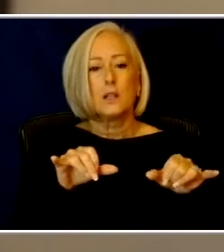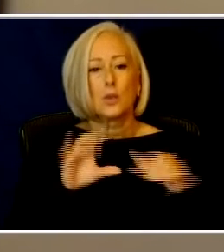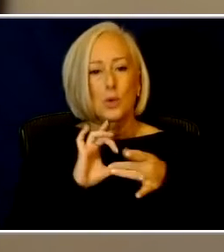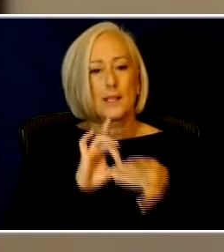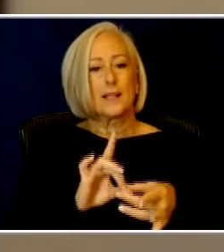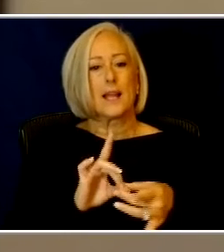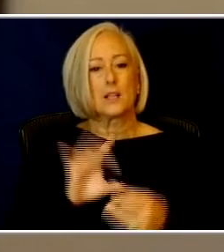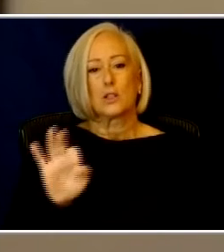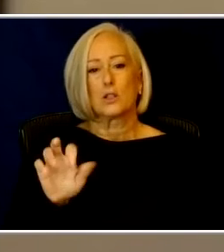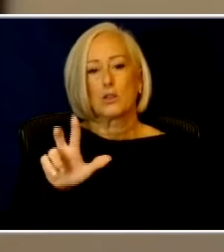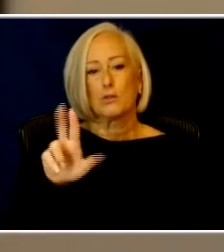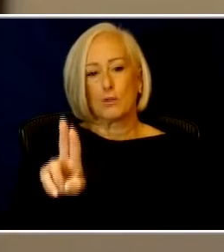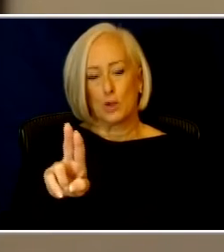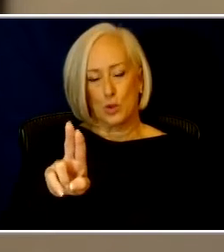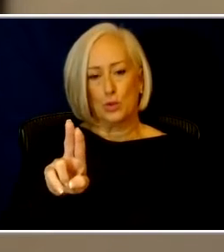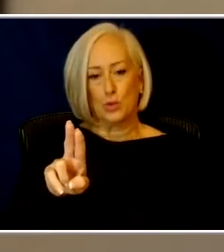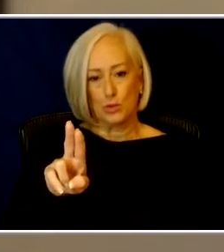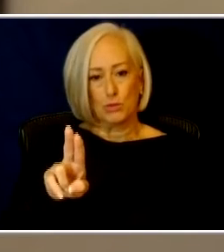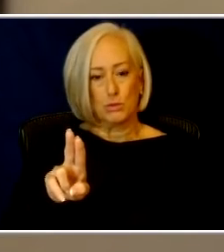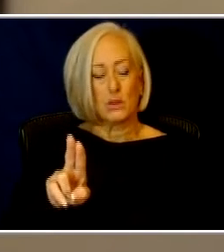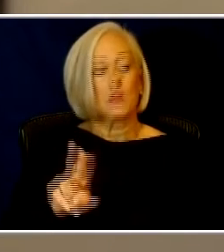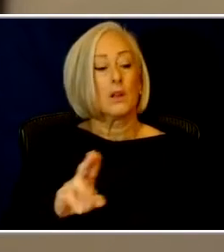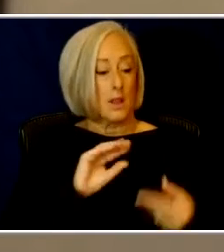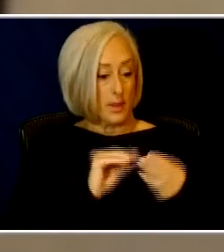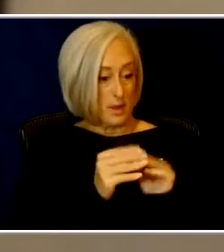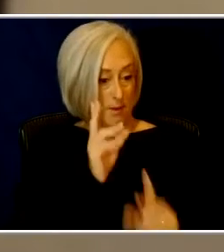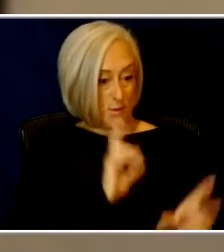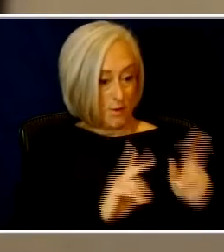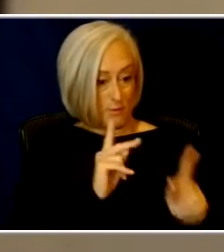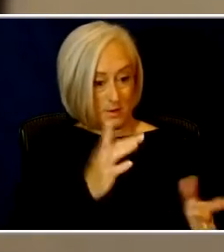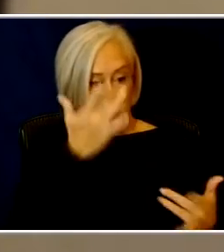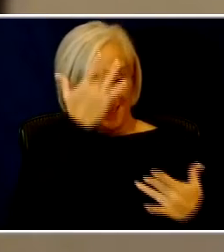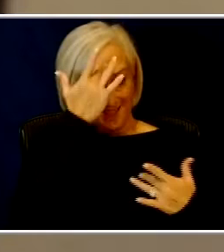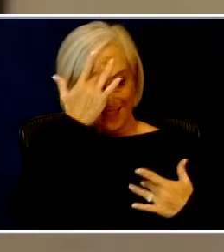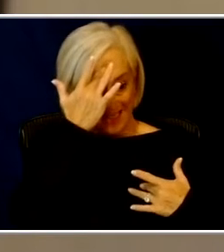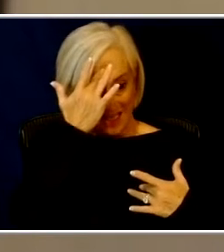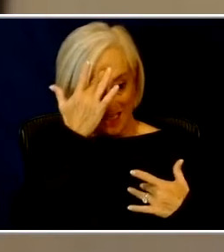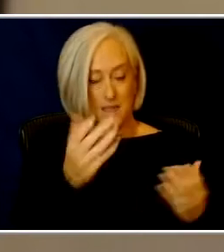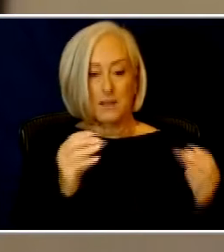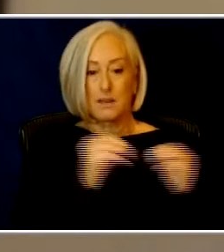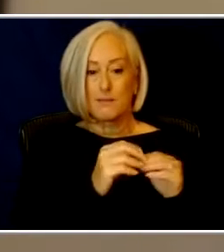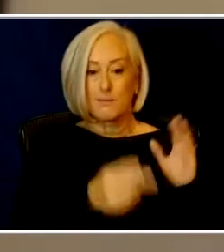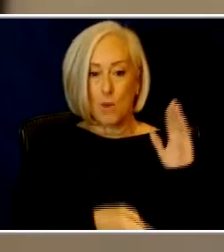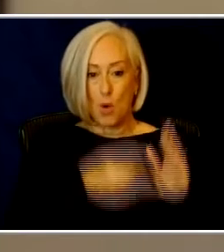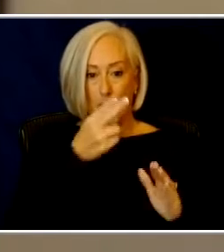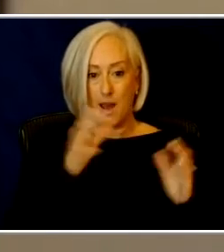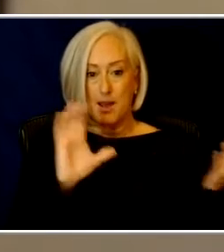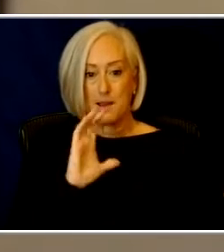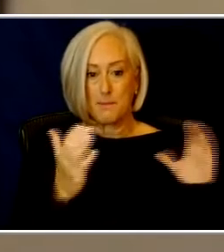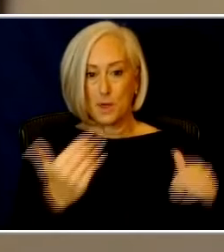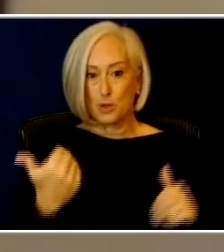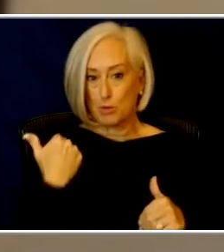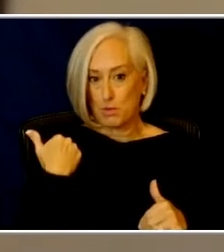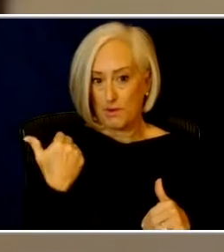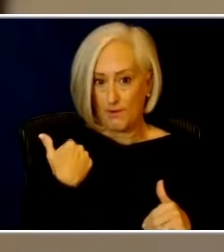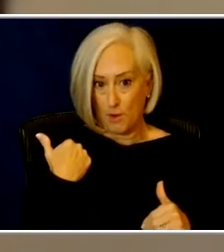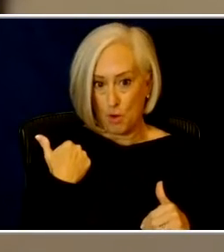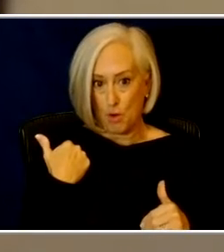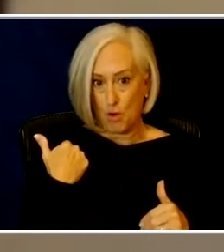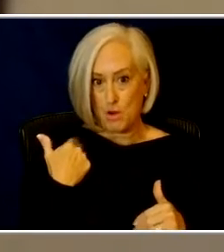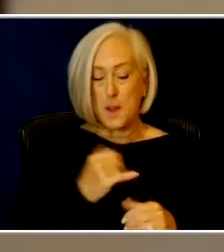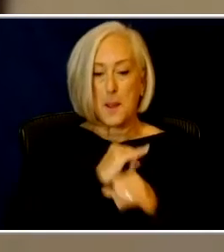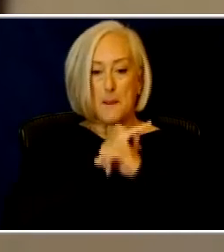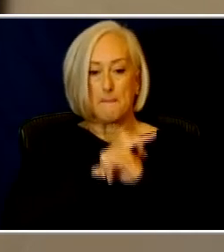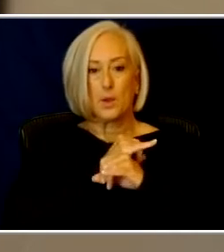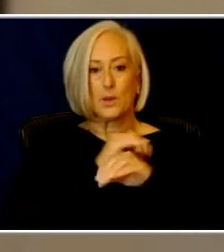right now, that the number of cases looks to be higher than it has been before, that immunity levels are lower than they